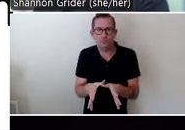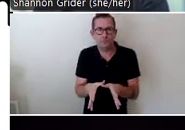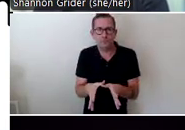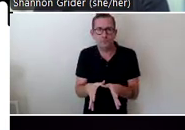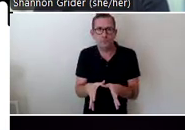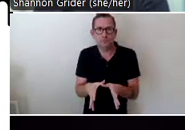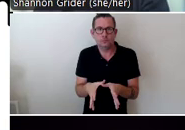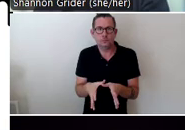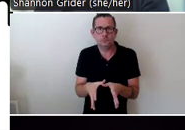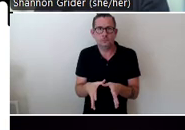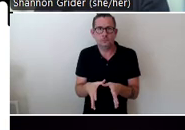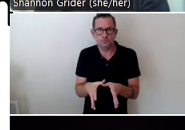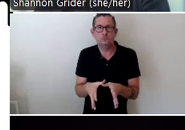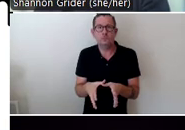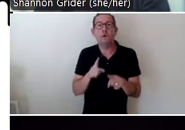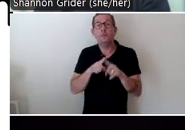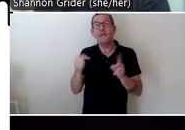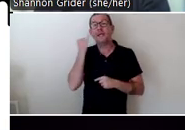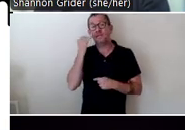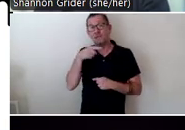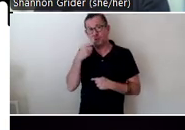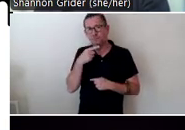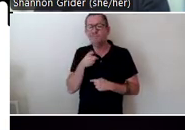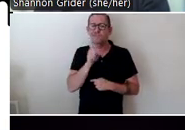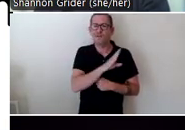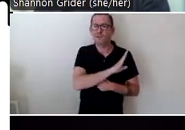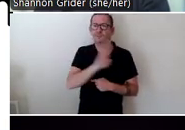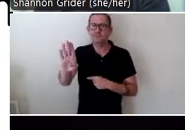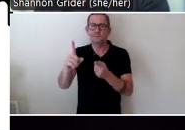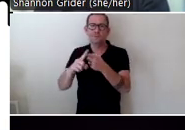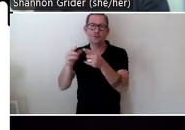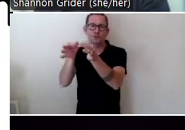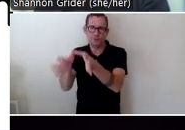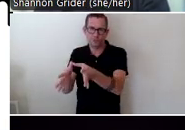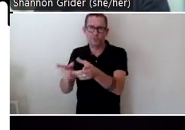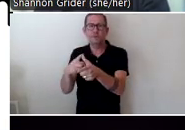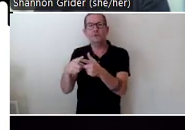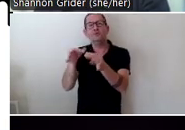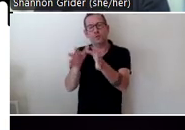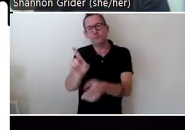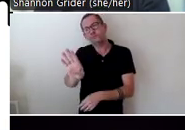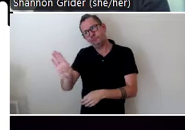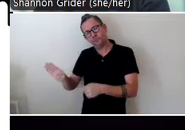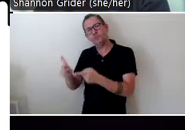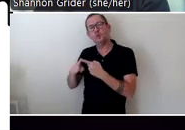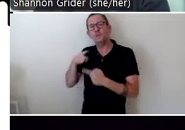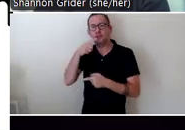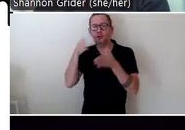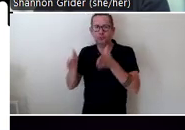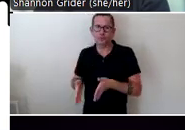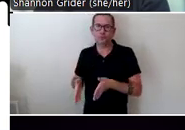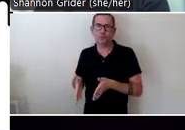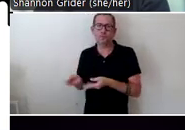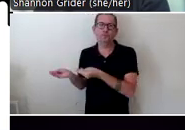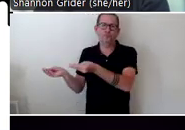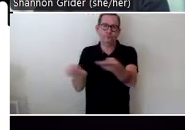go through to talk. As a deaf person, if I call another deaf person, of course, I do it directly. I'm not going through an interpreter when I'm talking to